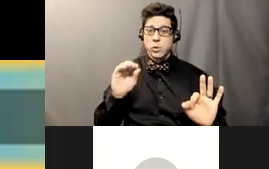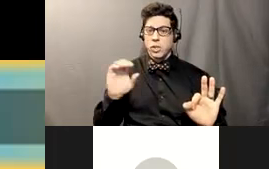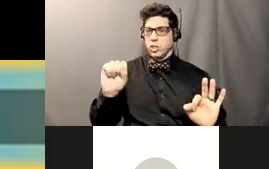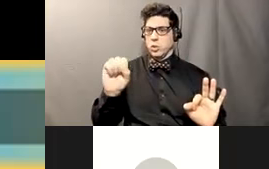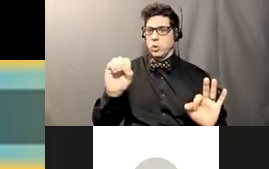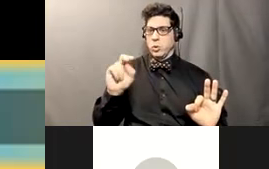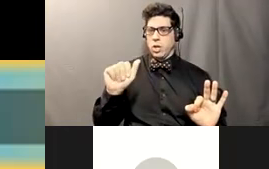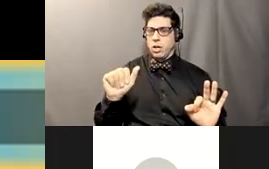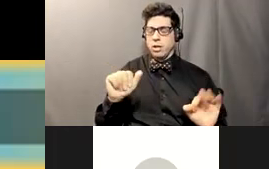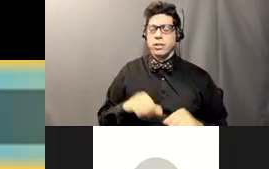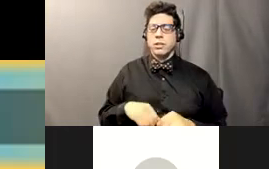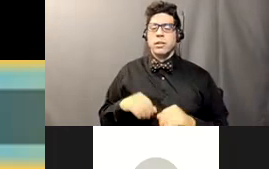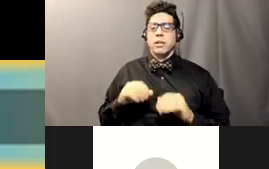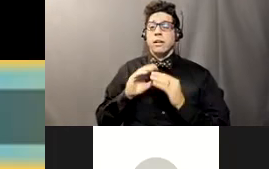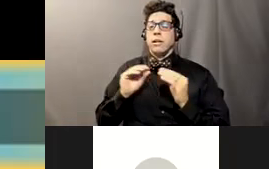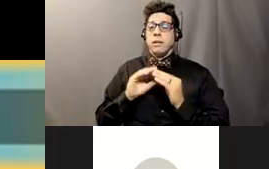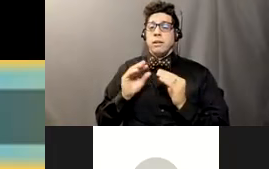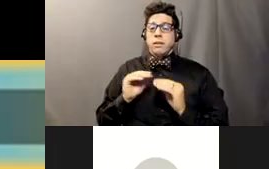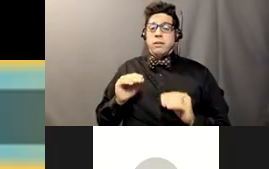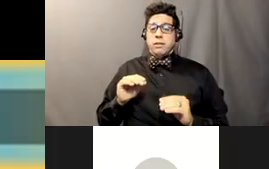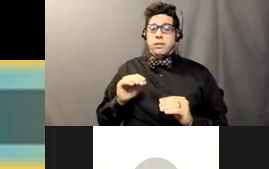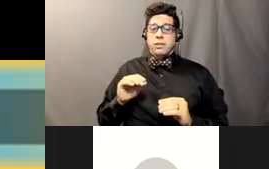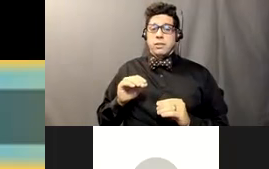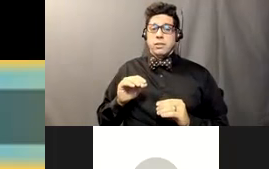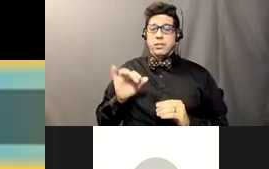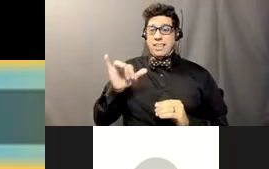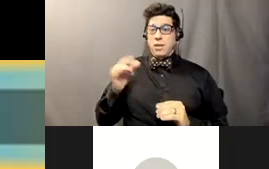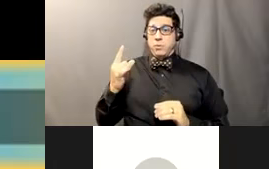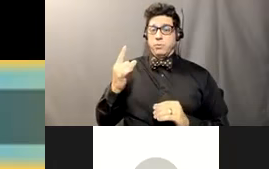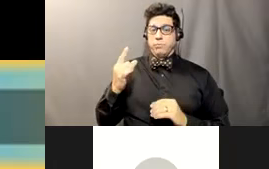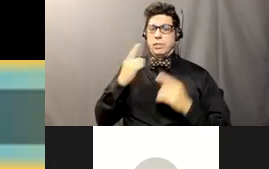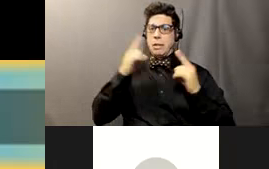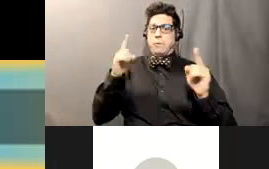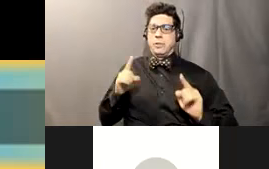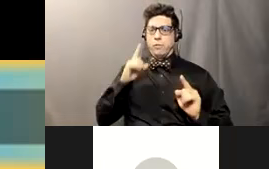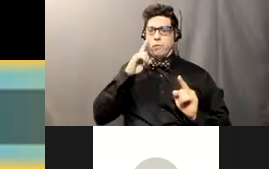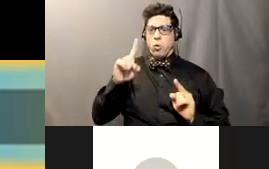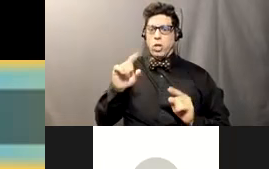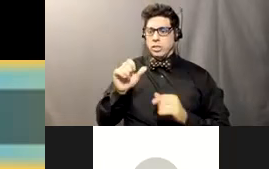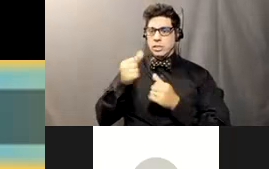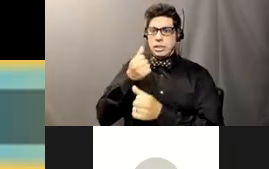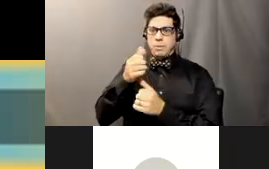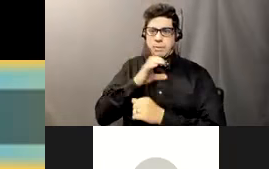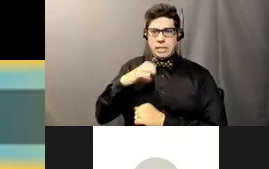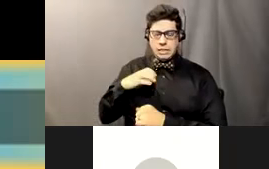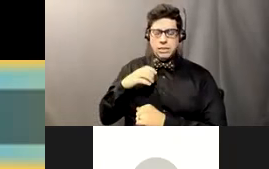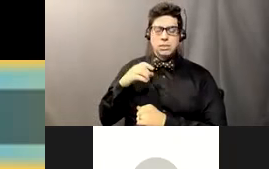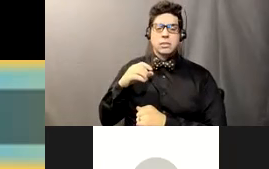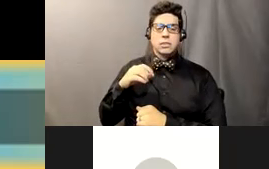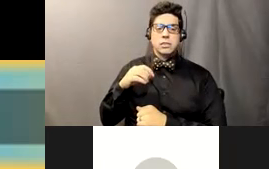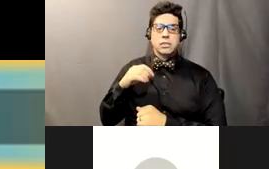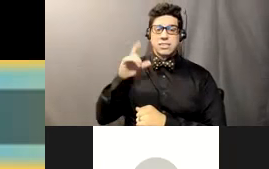in addition to outlining the year one accomplishments of each of the subcommittees in the coalition, the infographic also